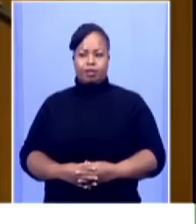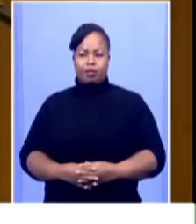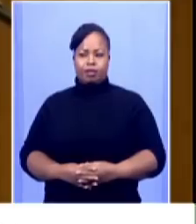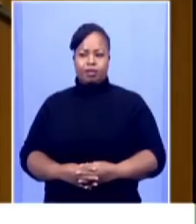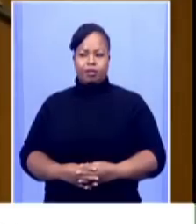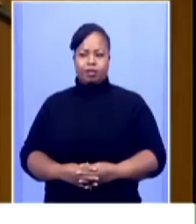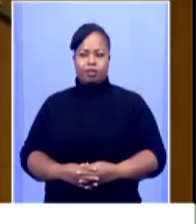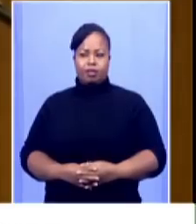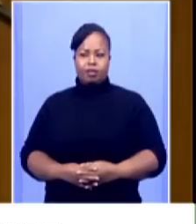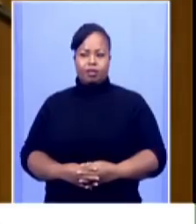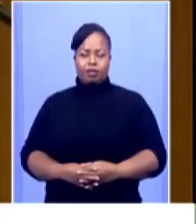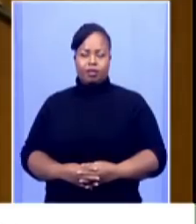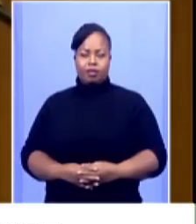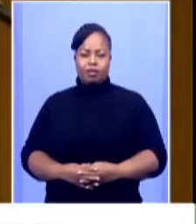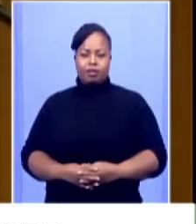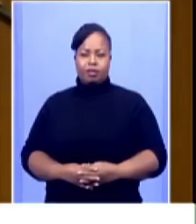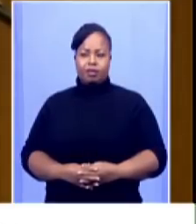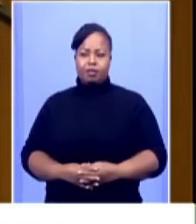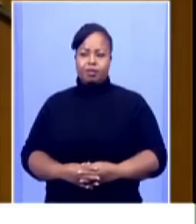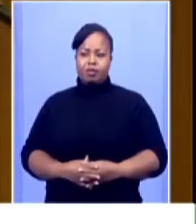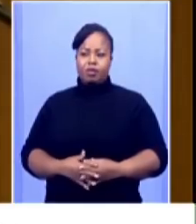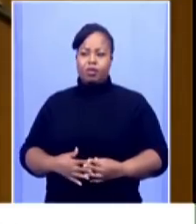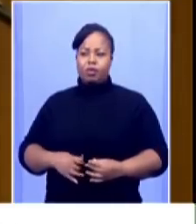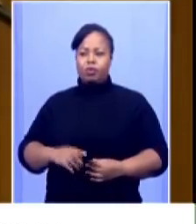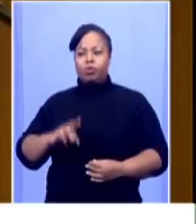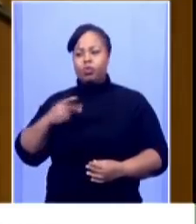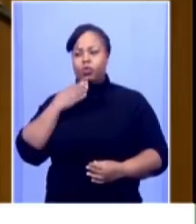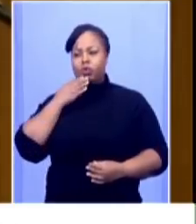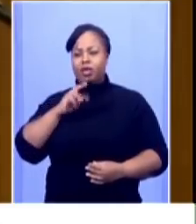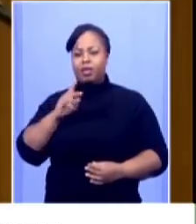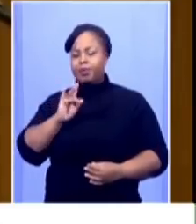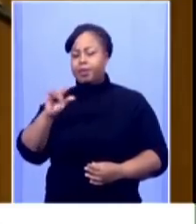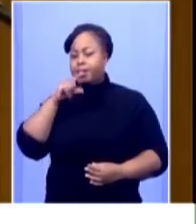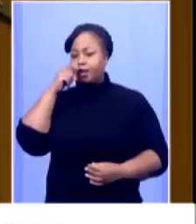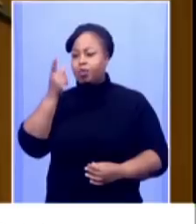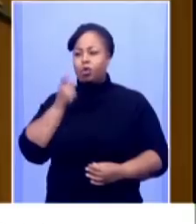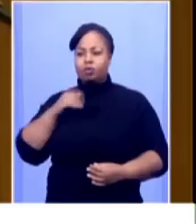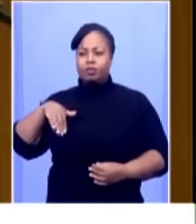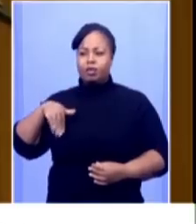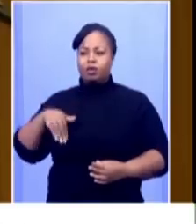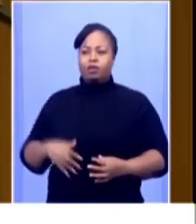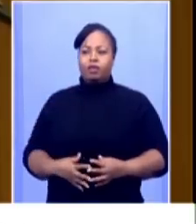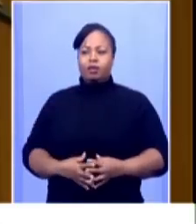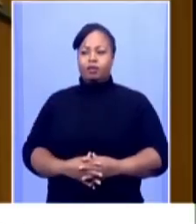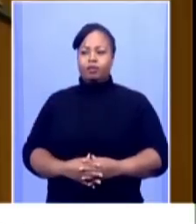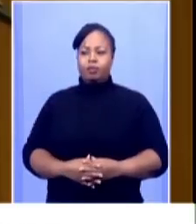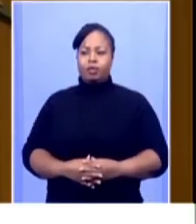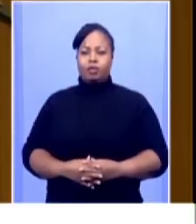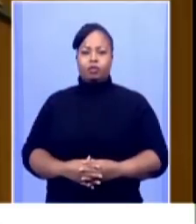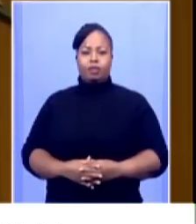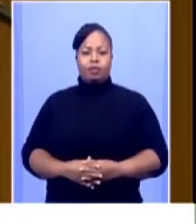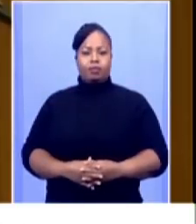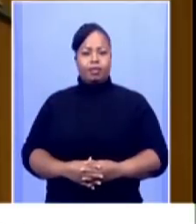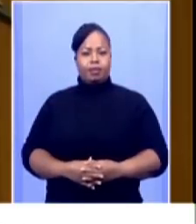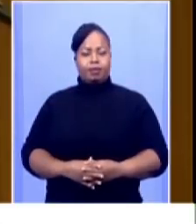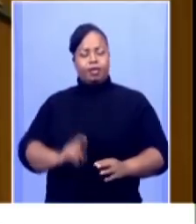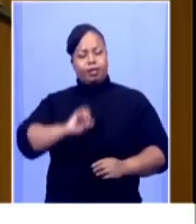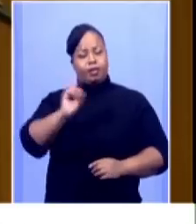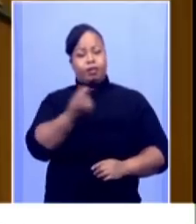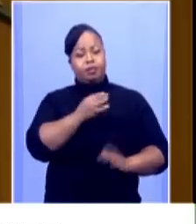Okay. Is there anybody I have not called upon? Or do we have everybody on record?